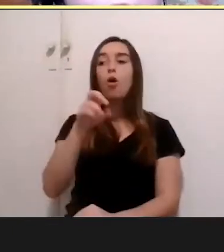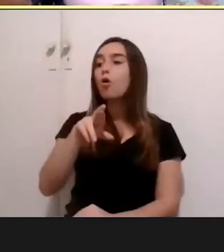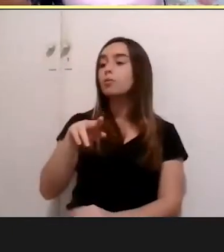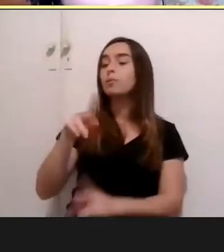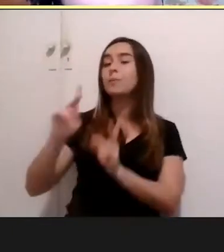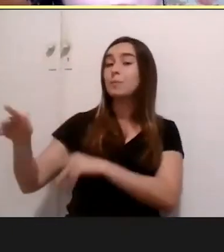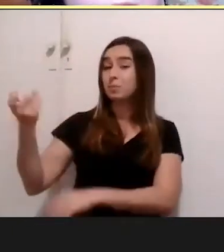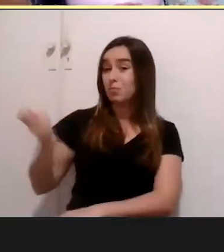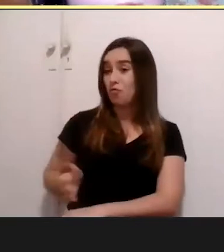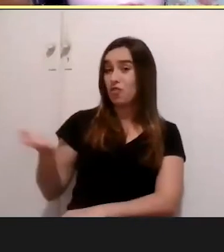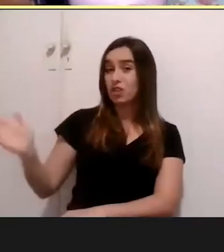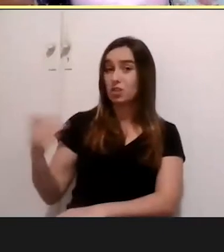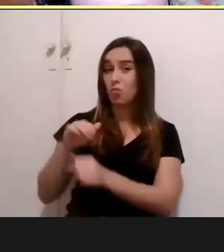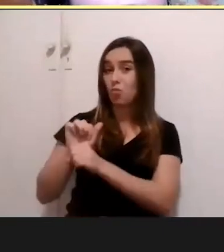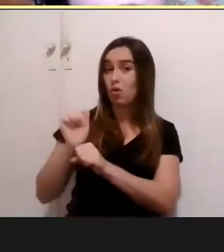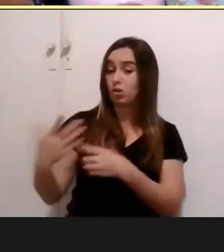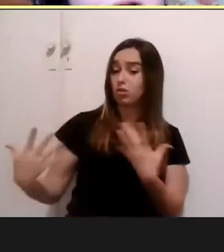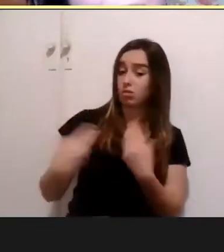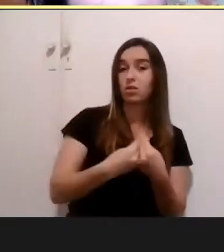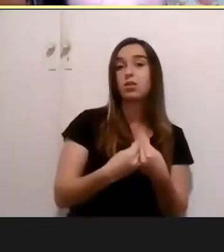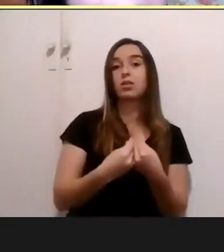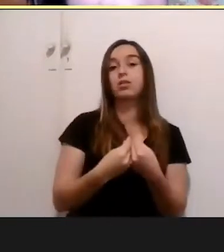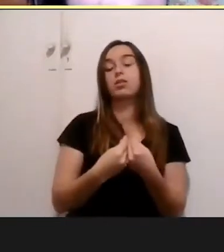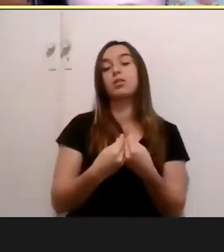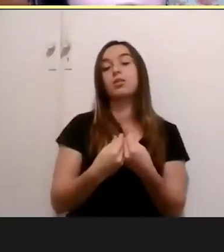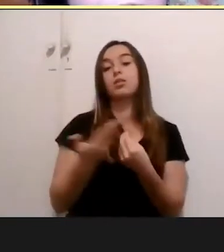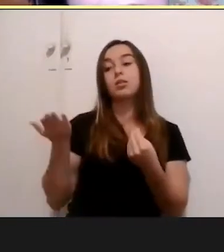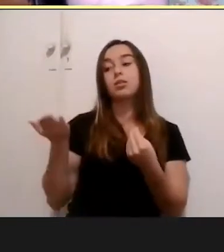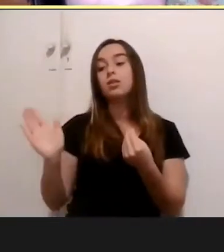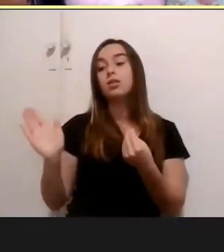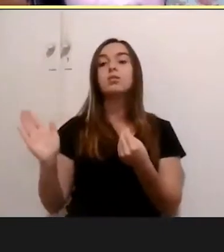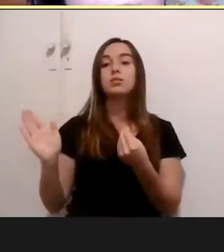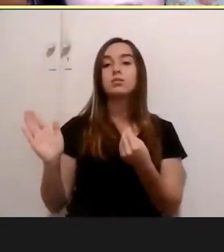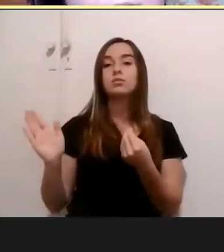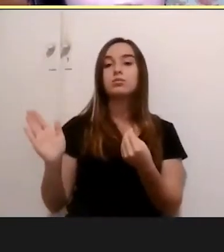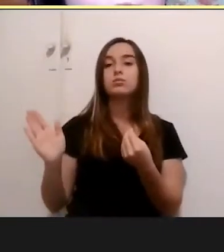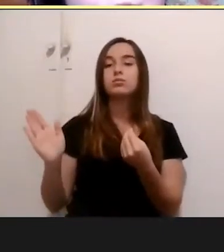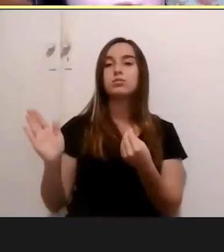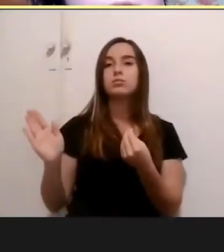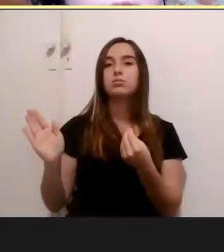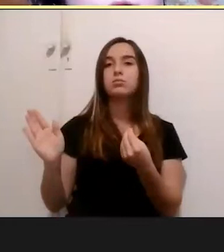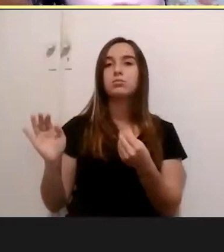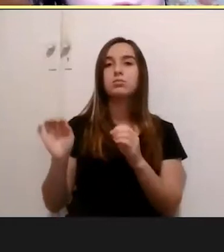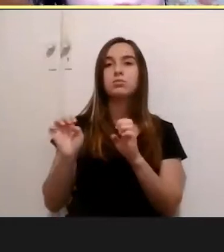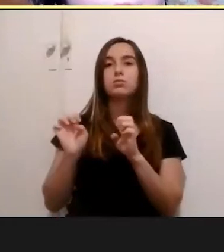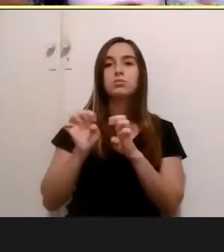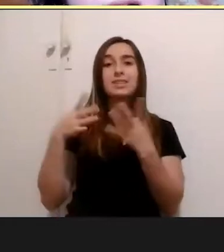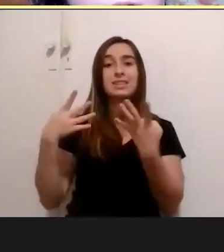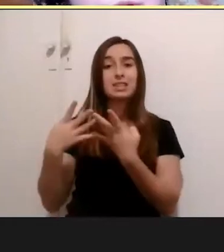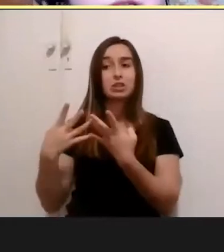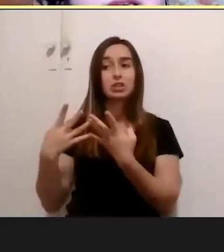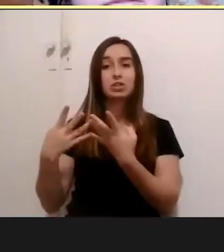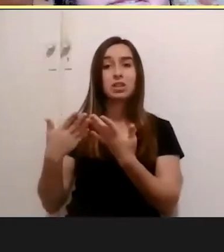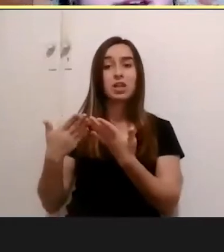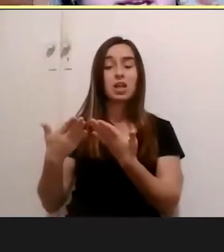professionals working in the intellectual disability field feels that digital inclusion have a